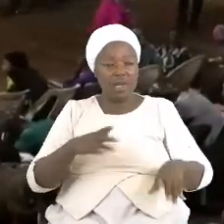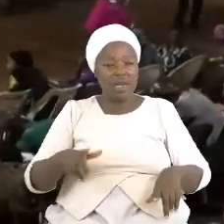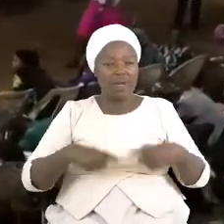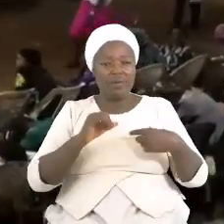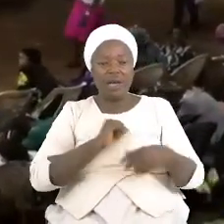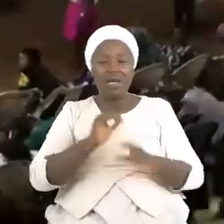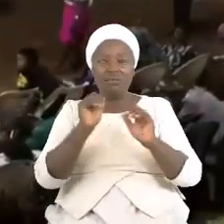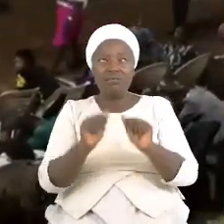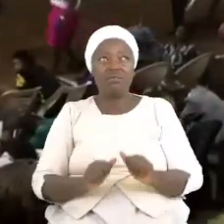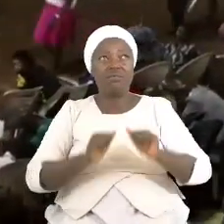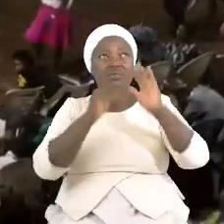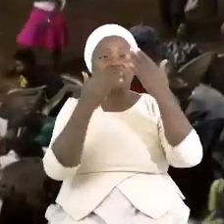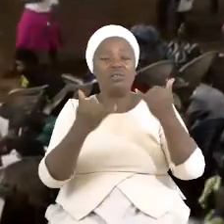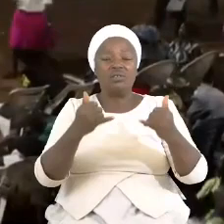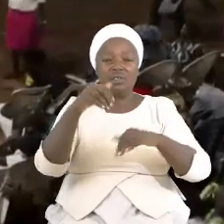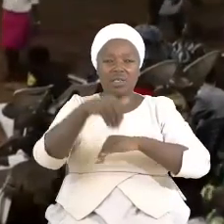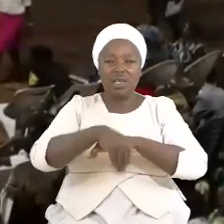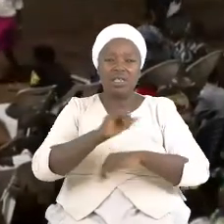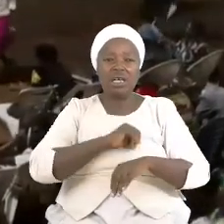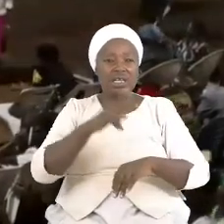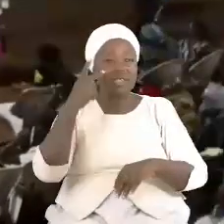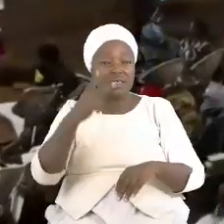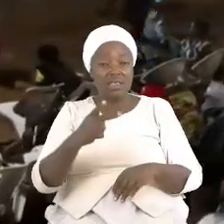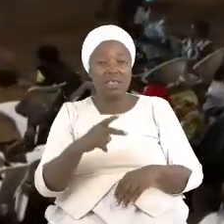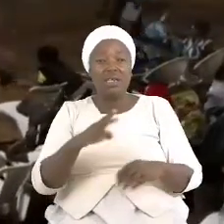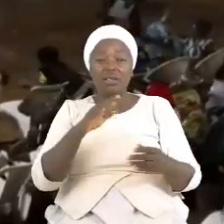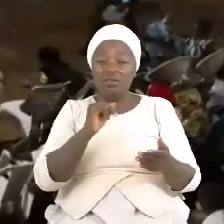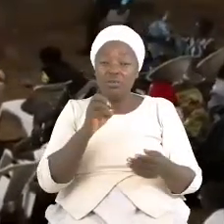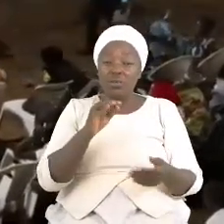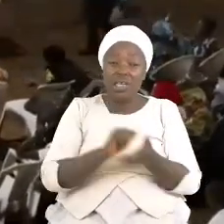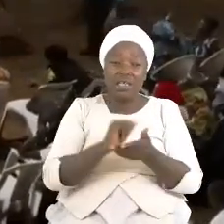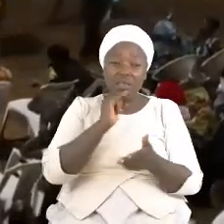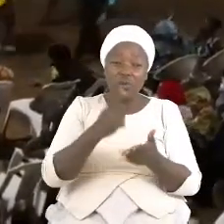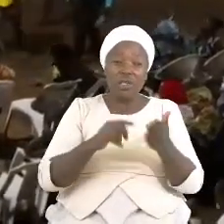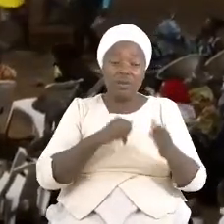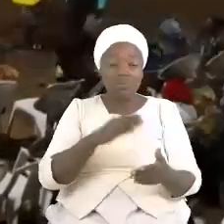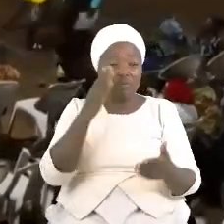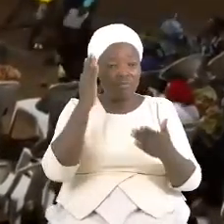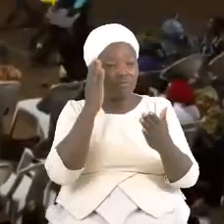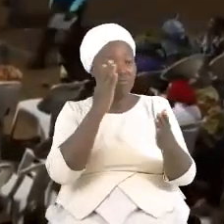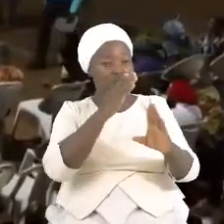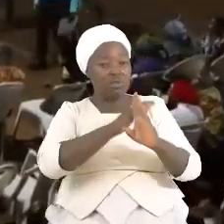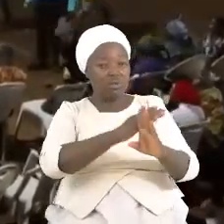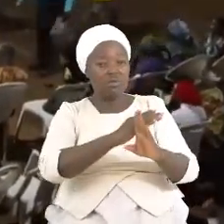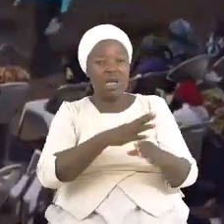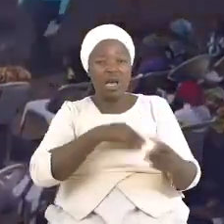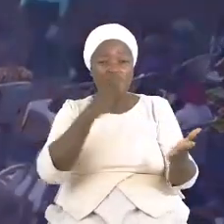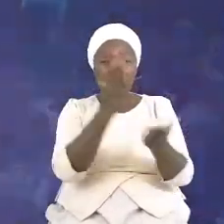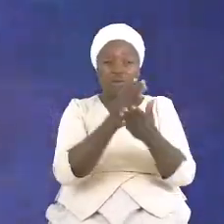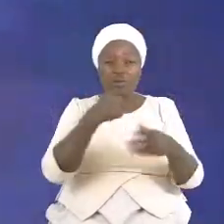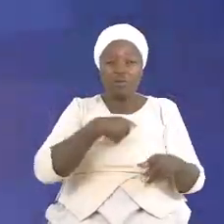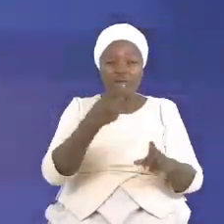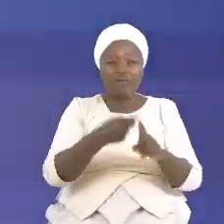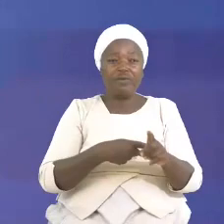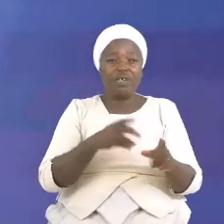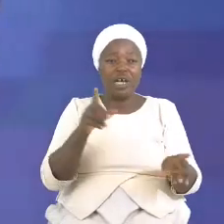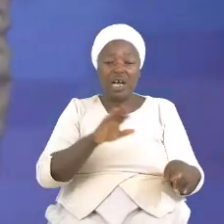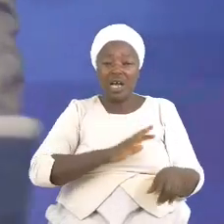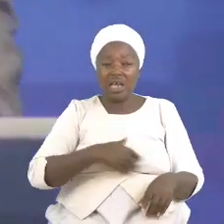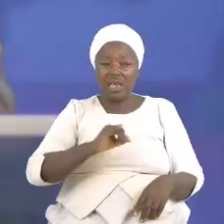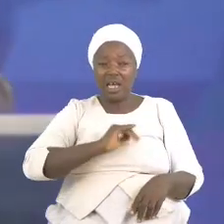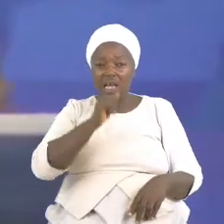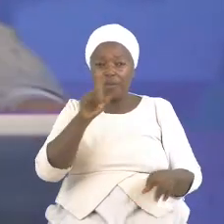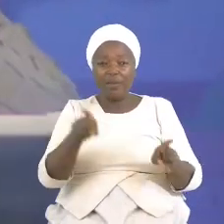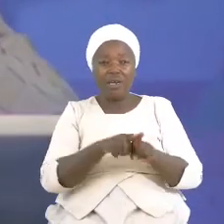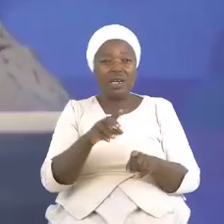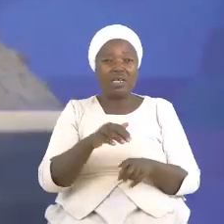that's what has been hindering me, that I'm like an unfinished project, unfulfilled project. Lord, tonight I come. Raise up that